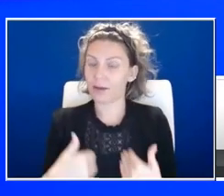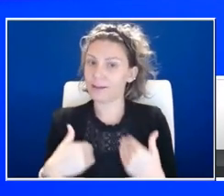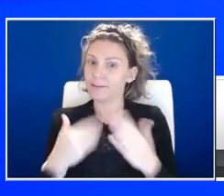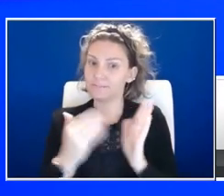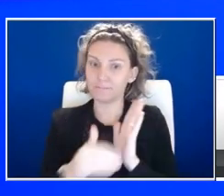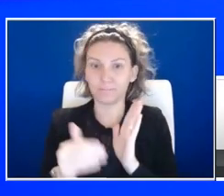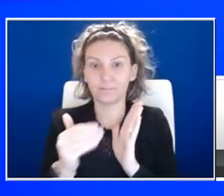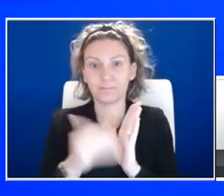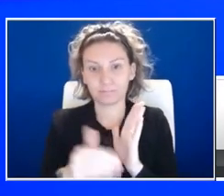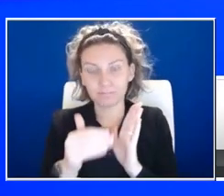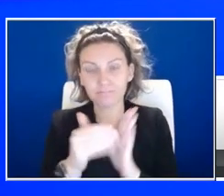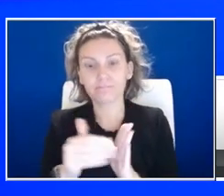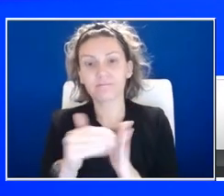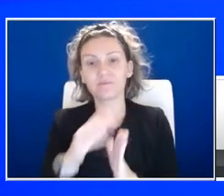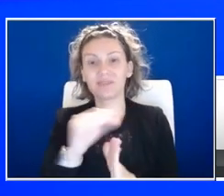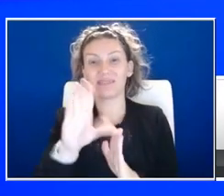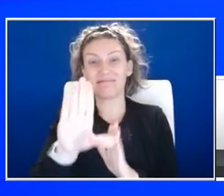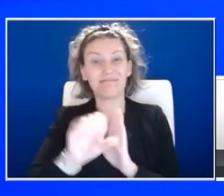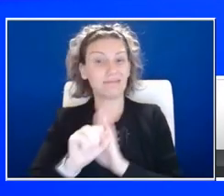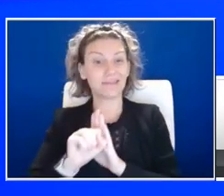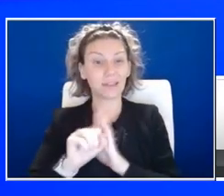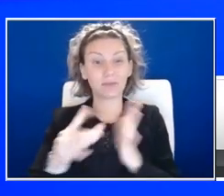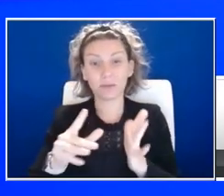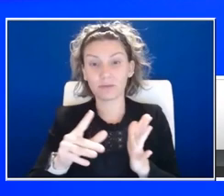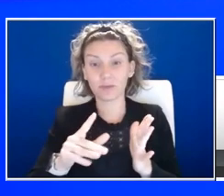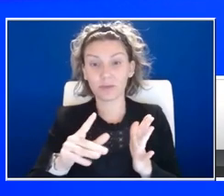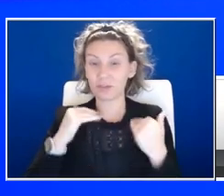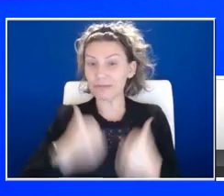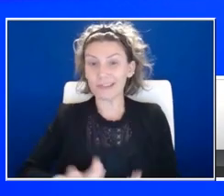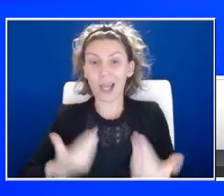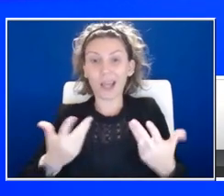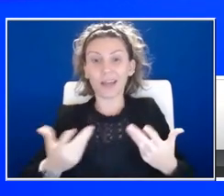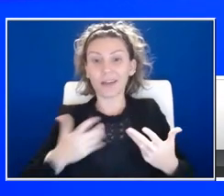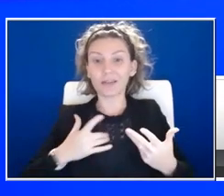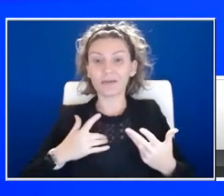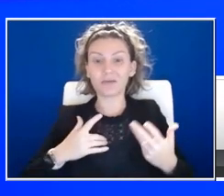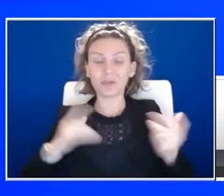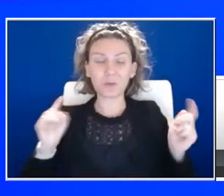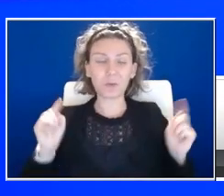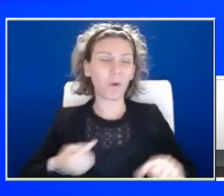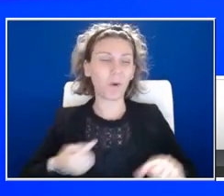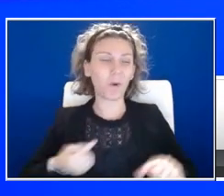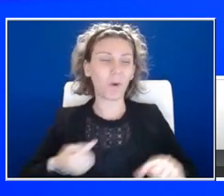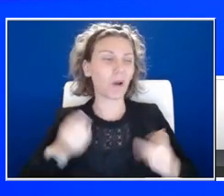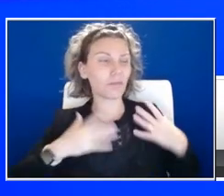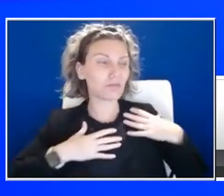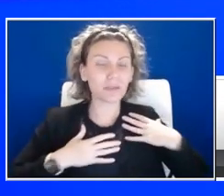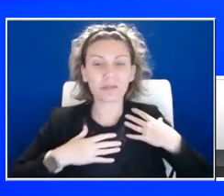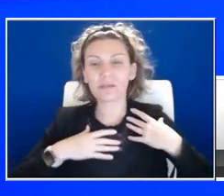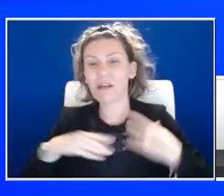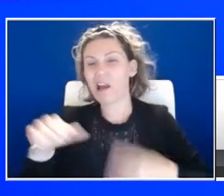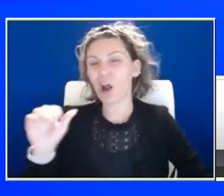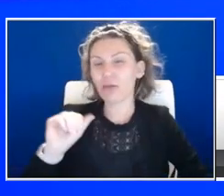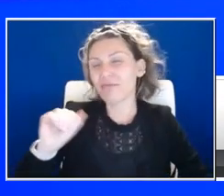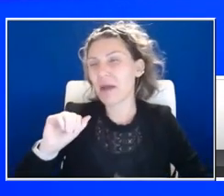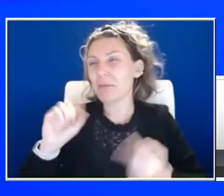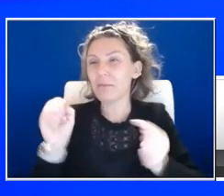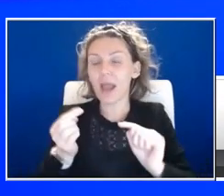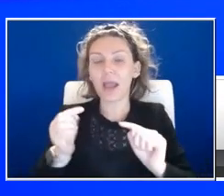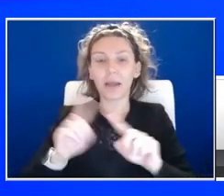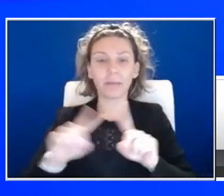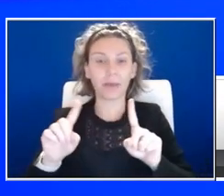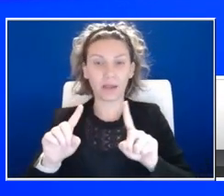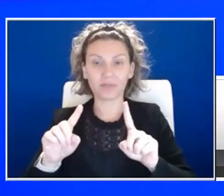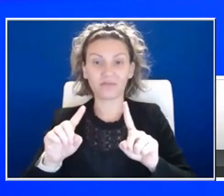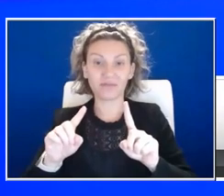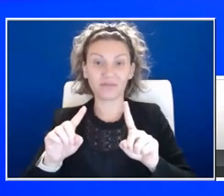his symptoms were just tiredness and soreness and roving arthritic pain. And it ended up, it's a lifetime